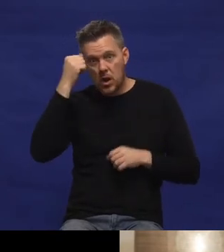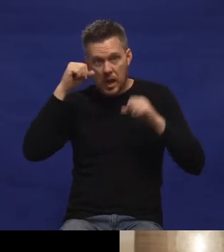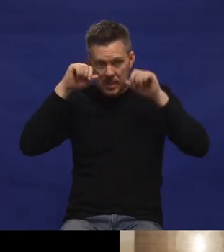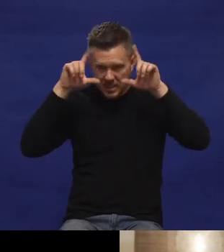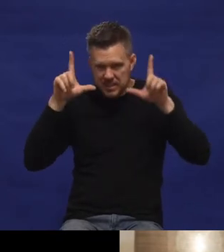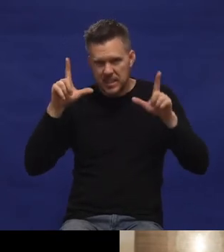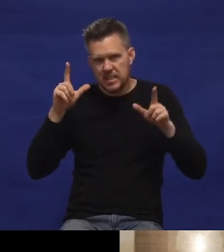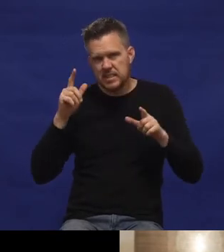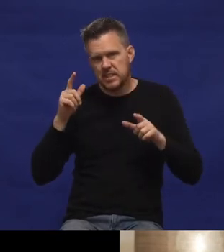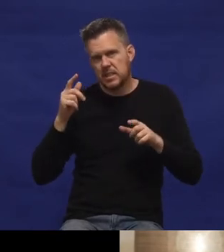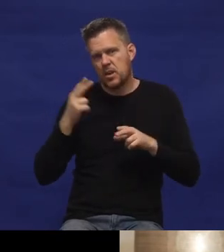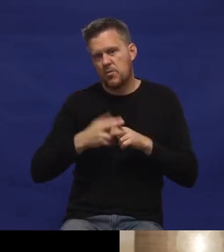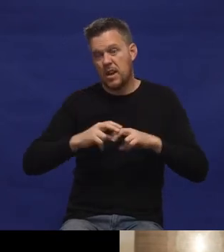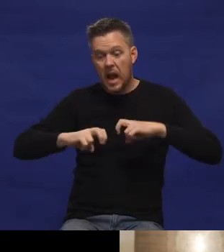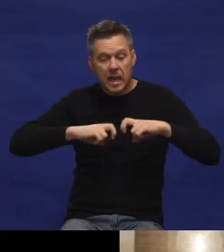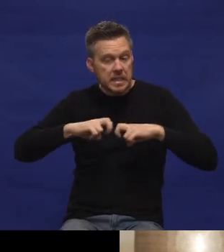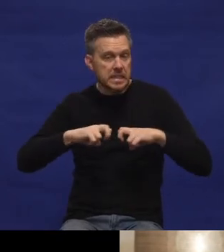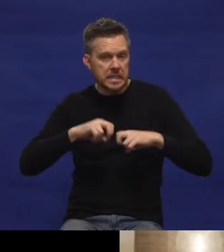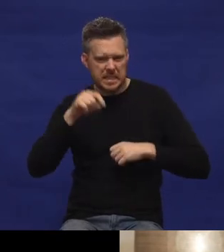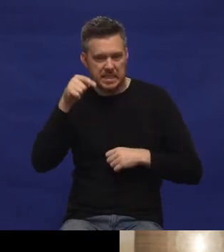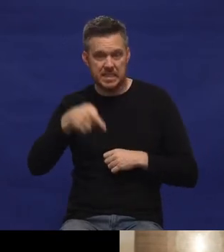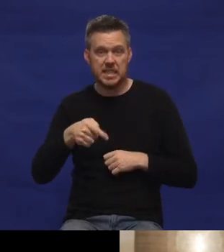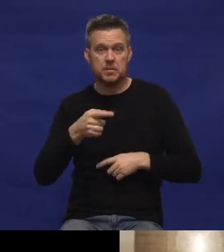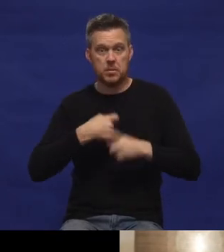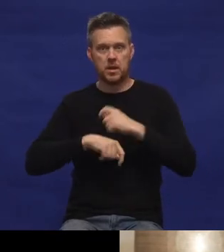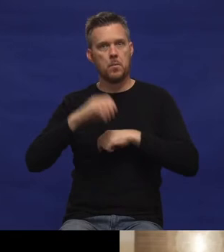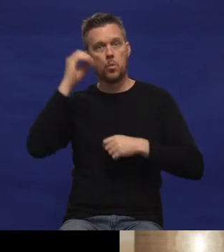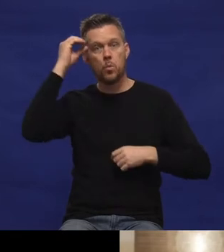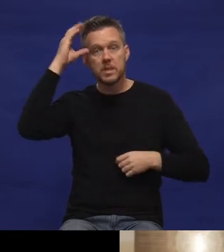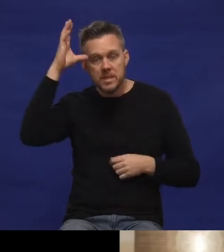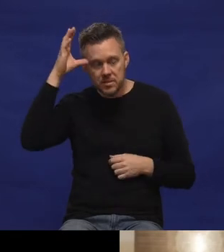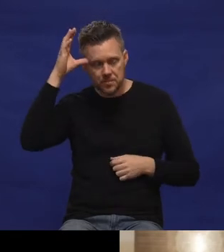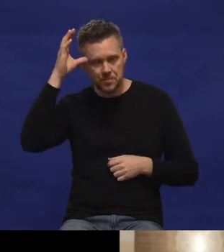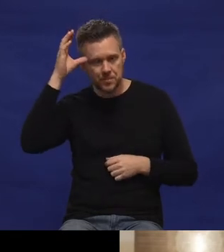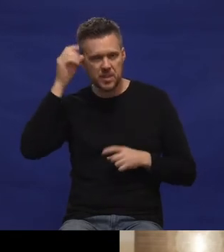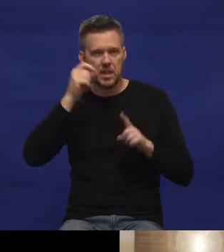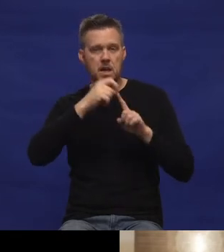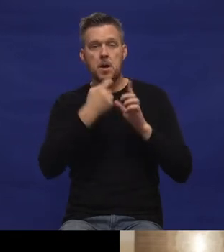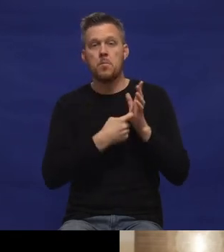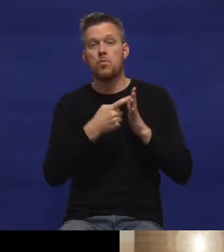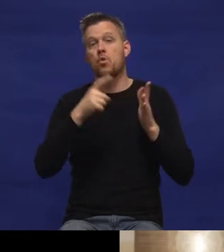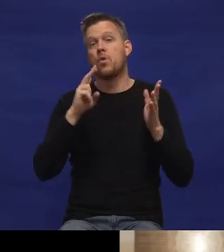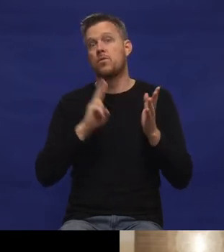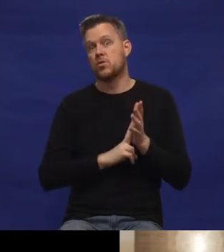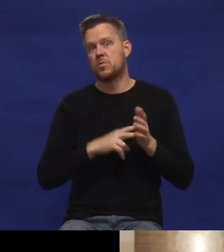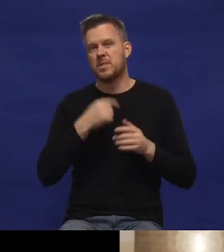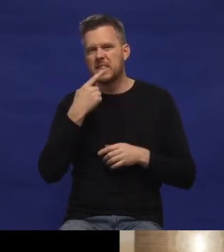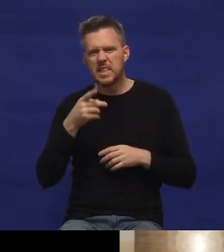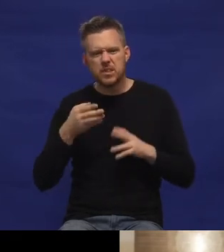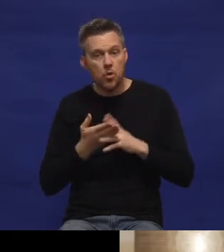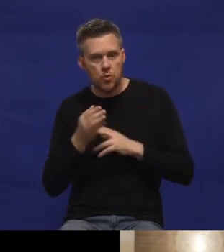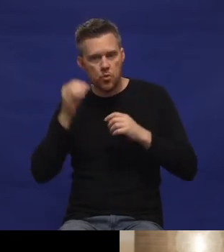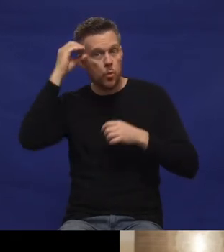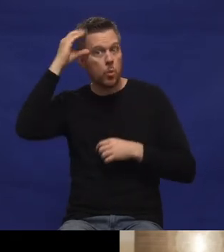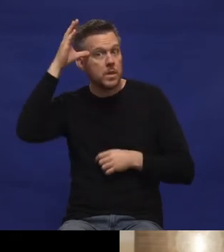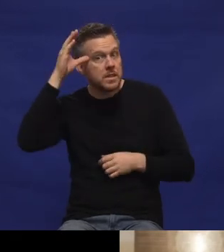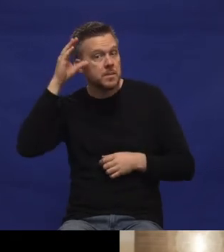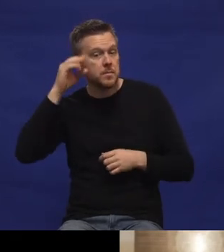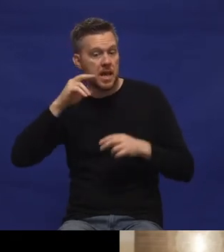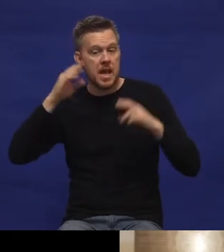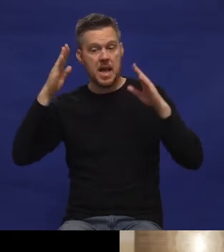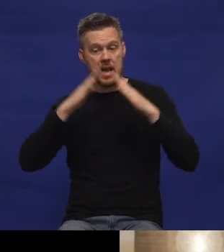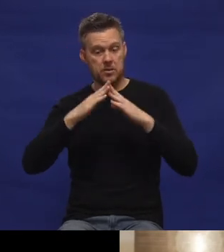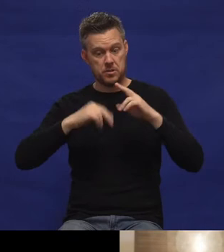our understanding, that's how we end up with wisdom. In fact, that's what the proverb says. It is by wisdom that a house is built. Through understanding,